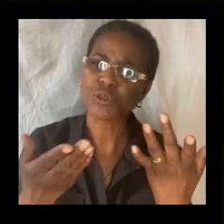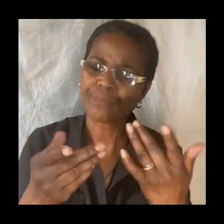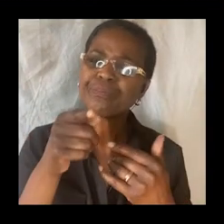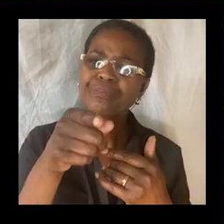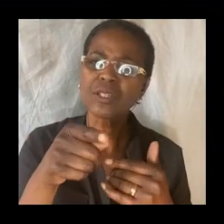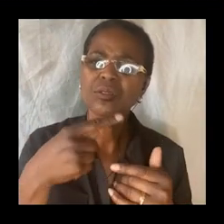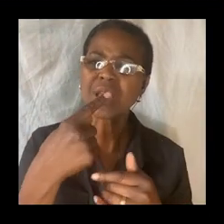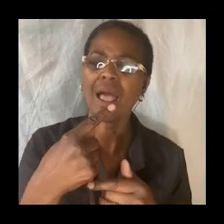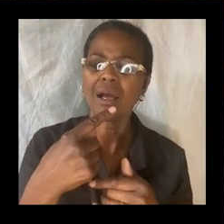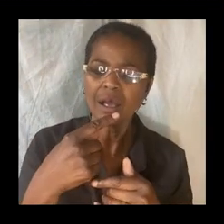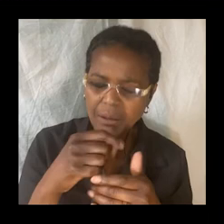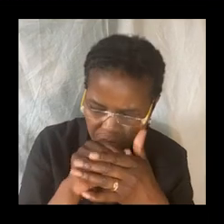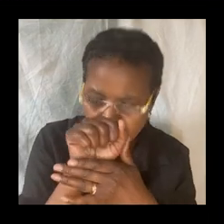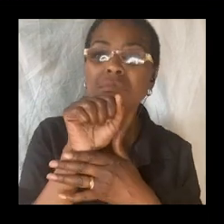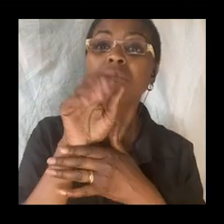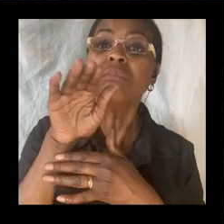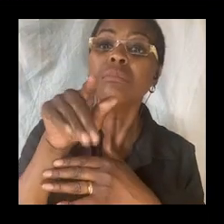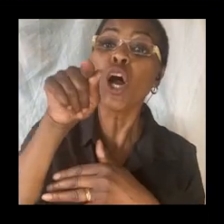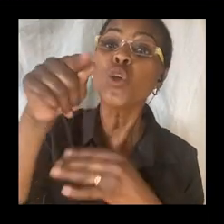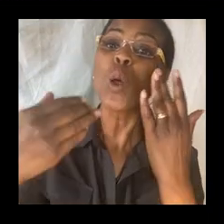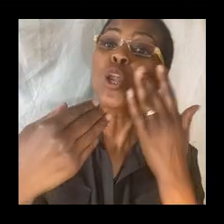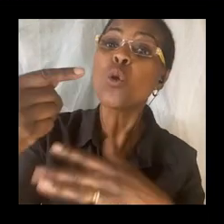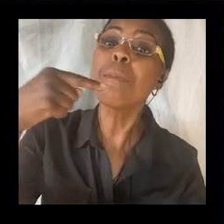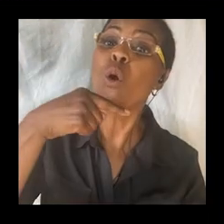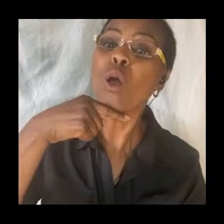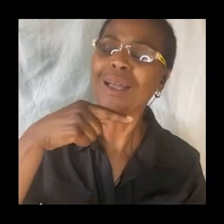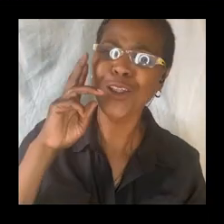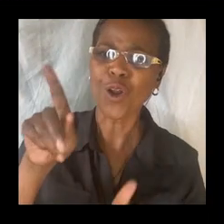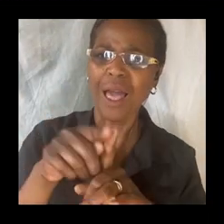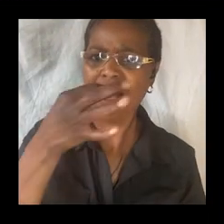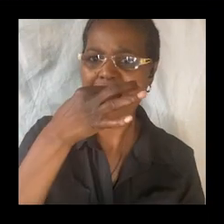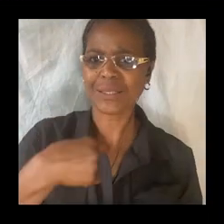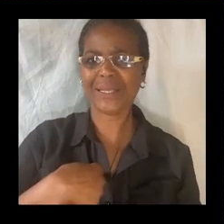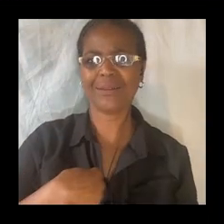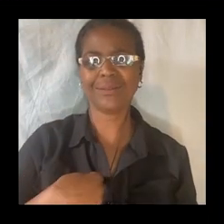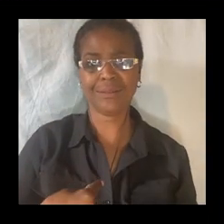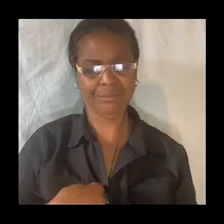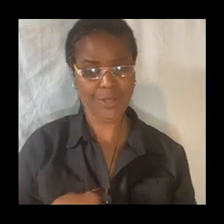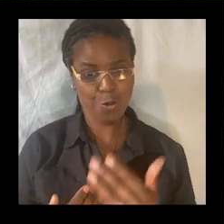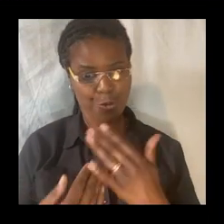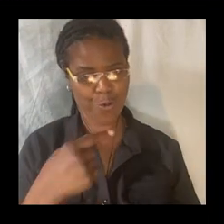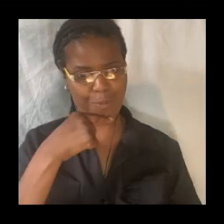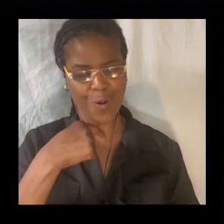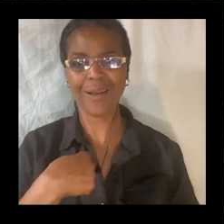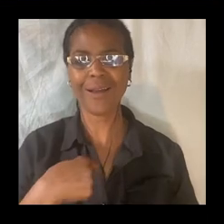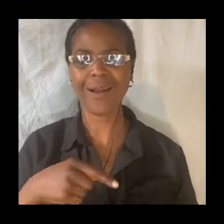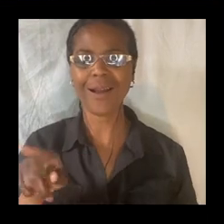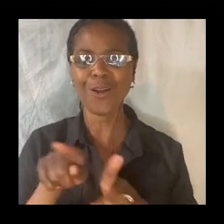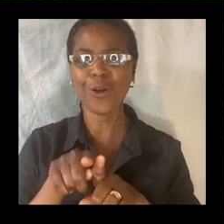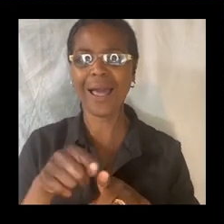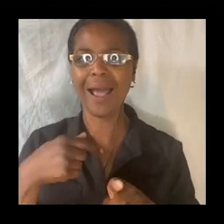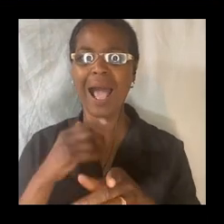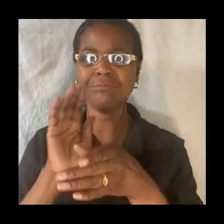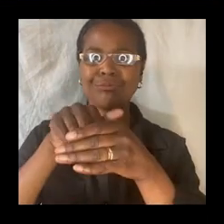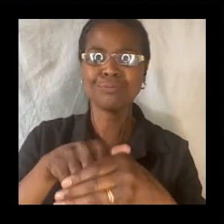guide into that. When Mina comes into the book, she puts her head up above the wall and says to Michael, "Are you the new boy here?" And I felt as if she was saying that to me, "Are you the new boy here?"